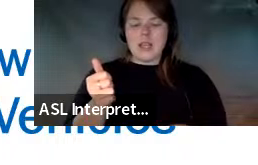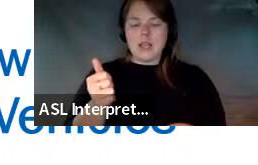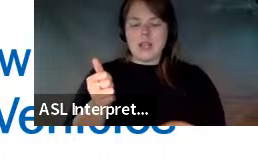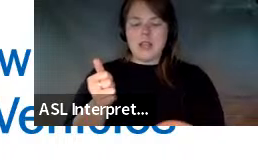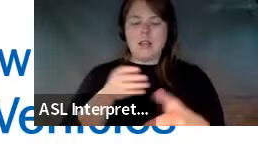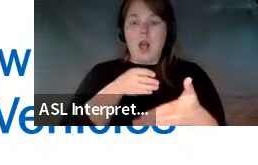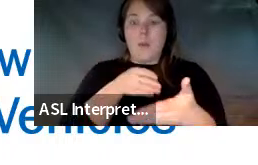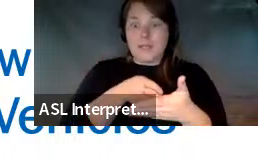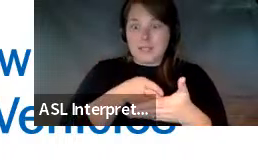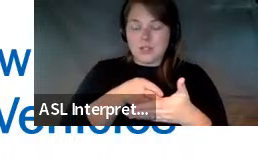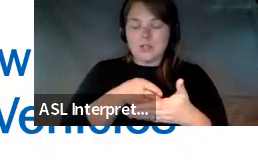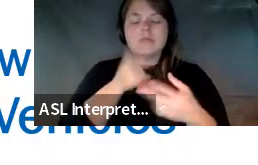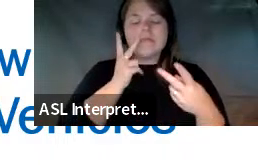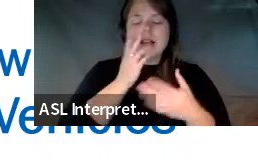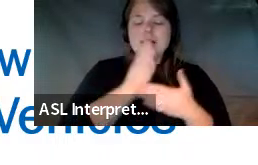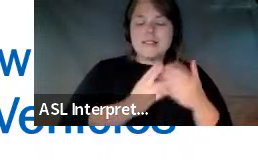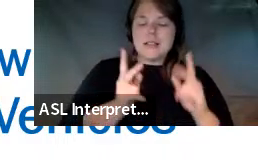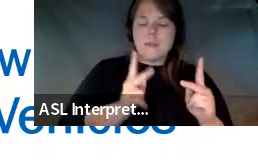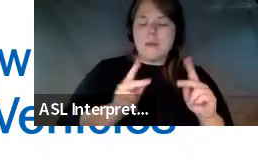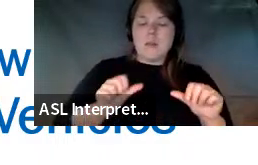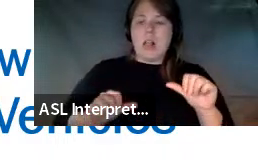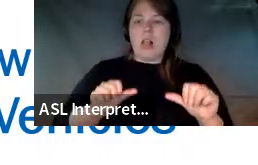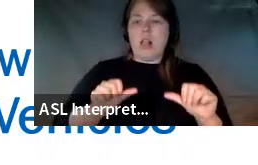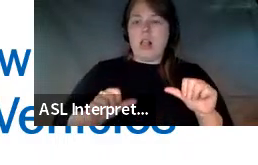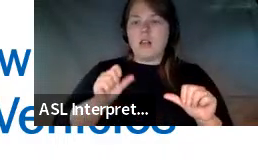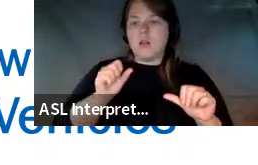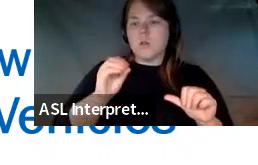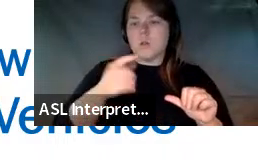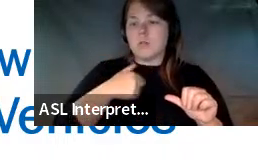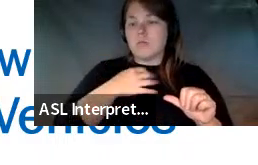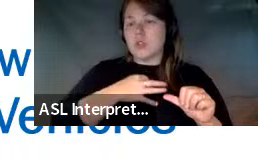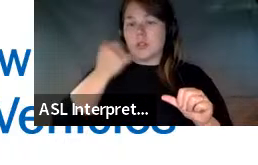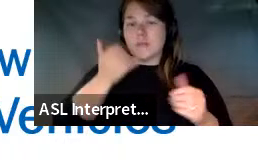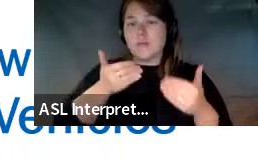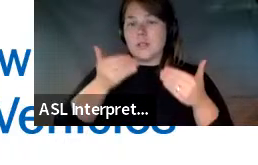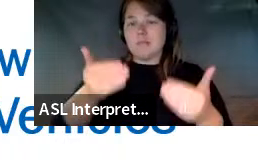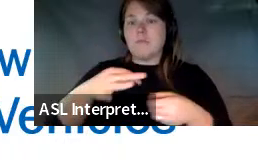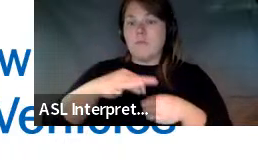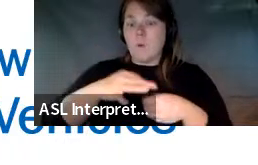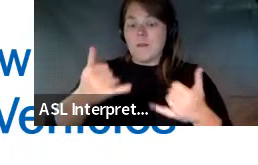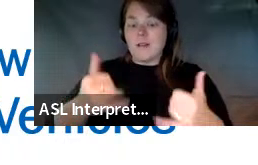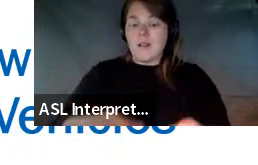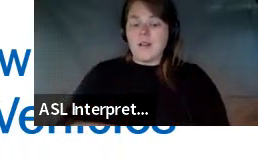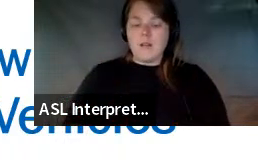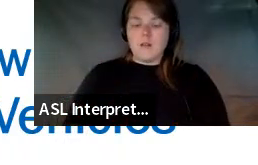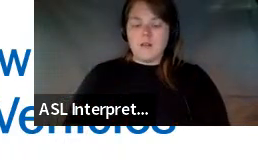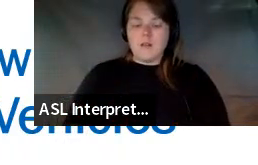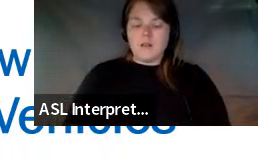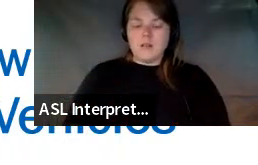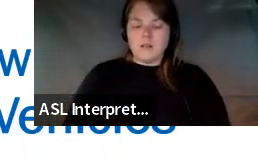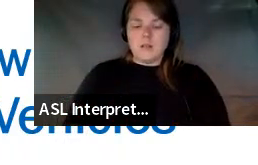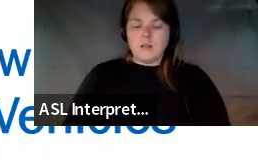opposition. I do see some folks that maybe are hesitant. So I wonder if we just move to a vote if that works for folks.